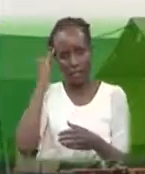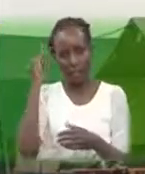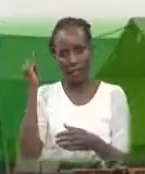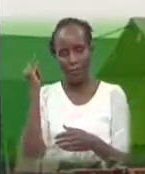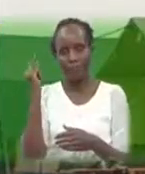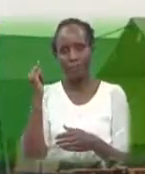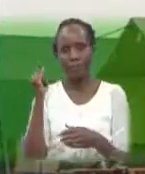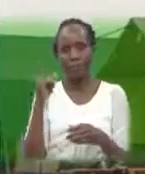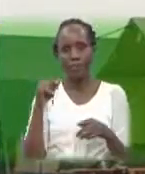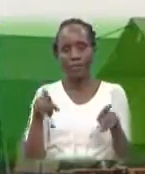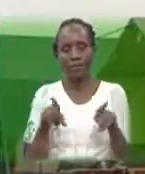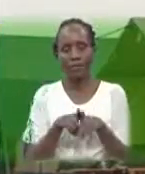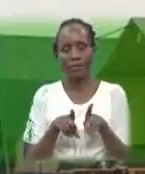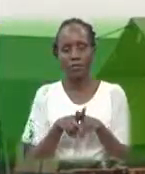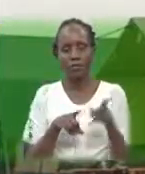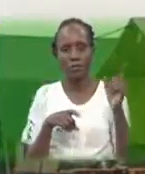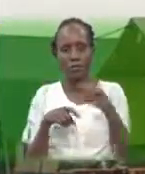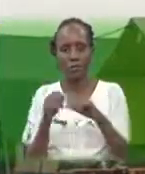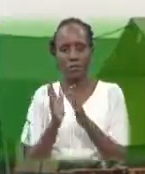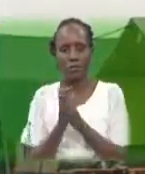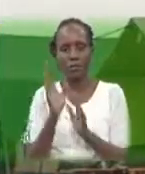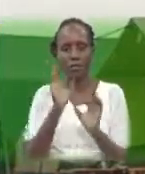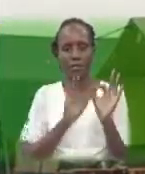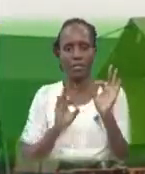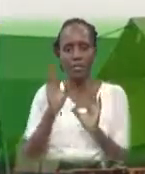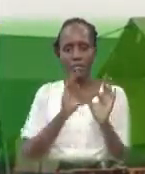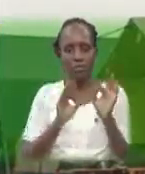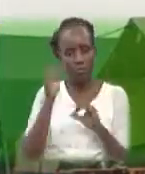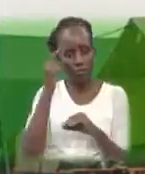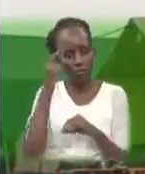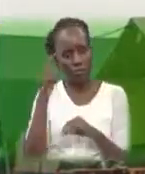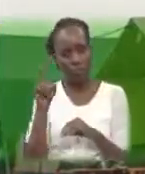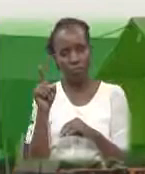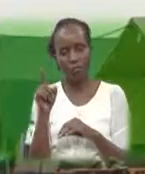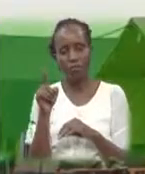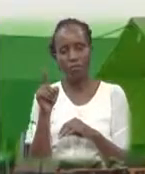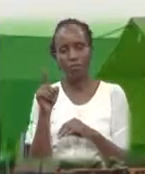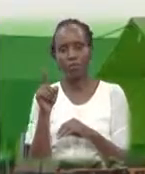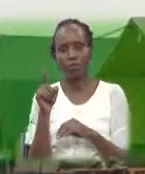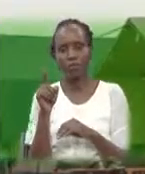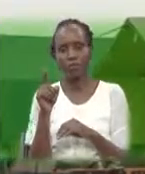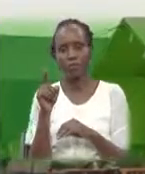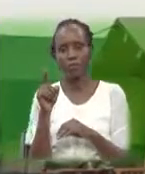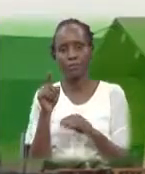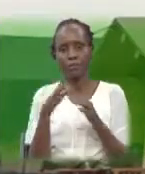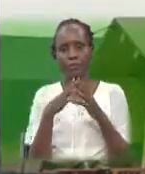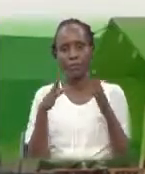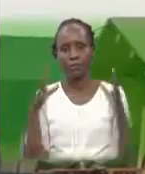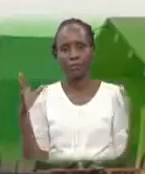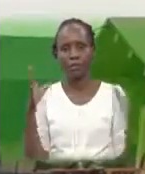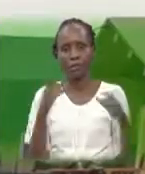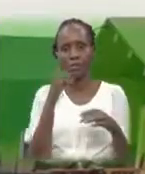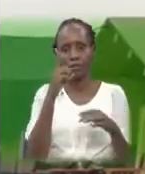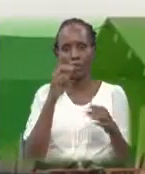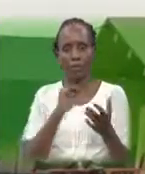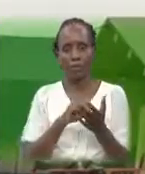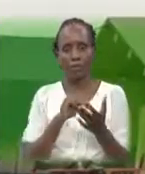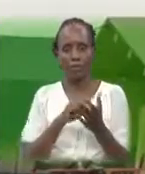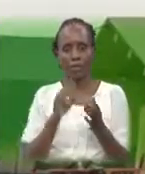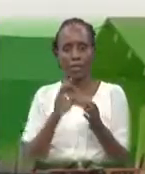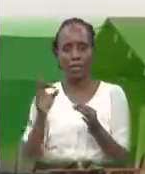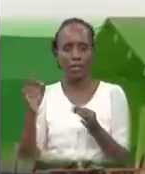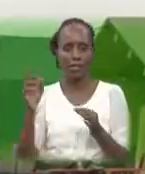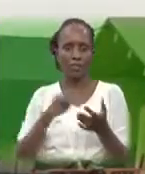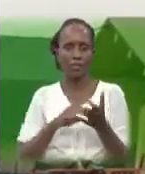irrigation infrastructure and also coming with the designs for the preliminary design for the bigger 1